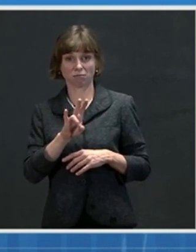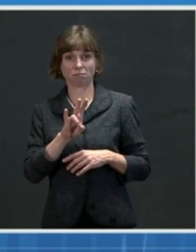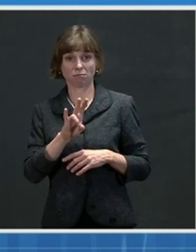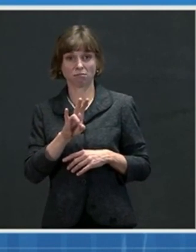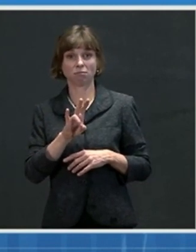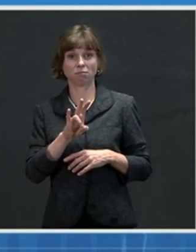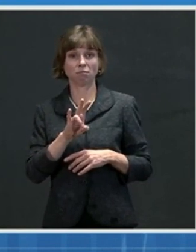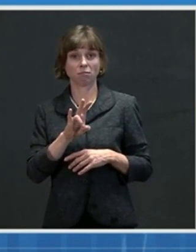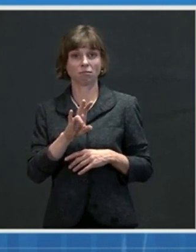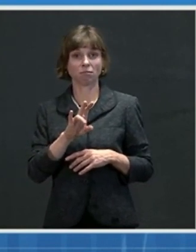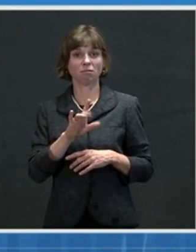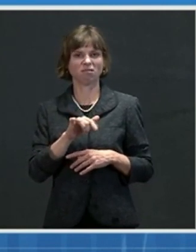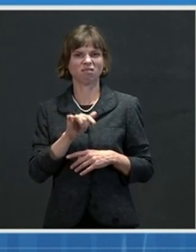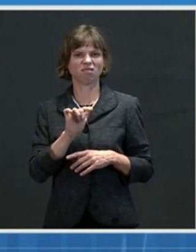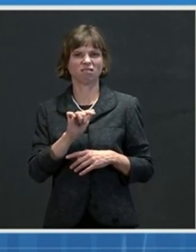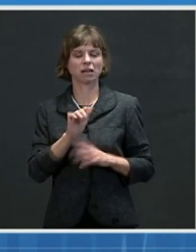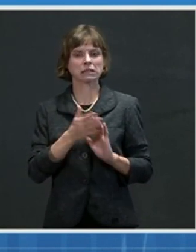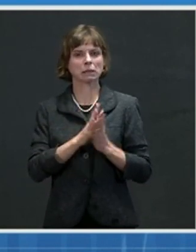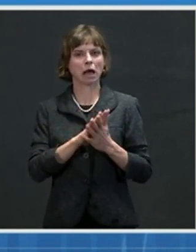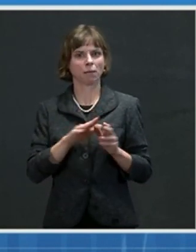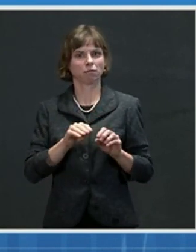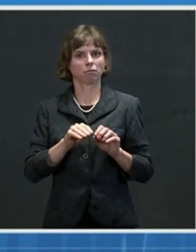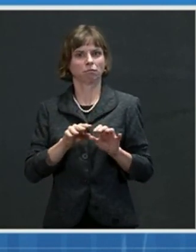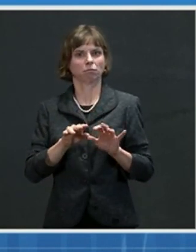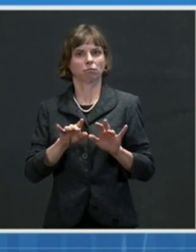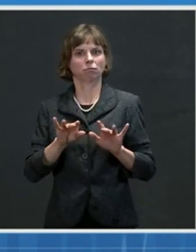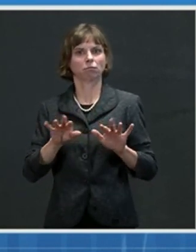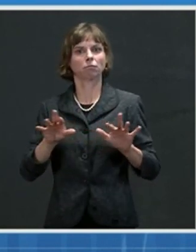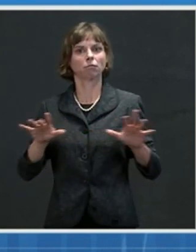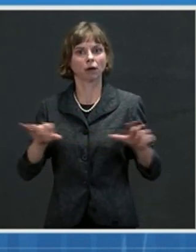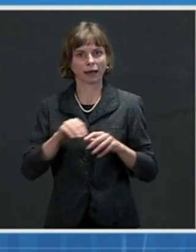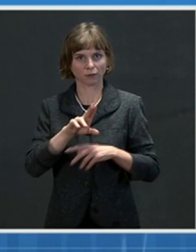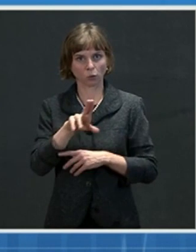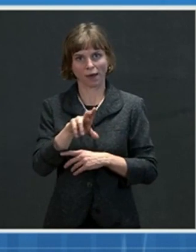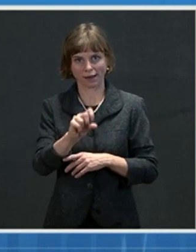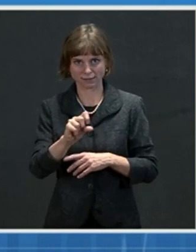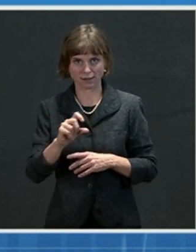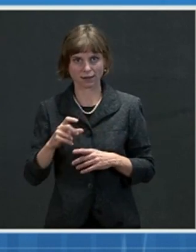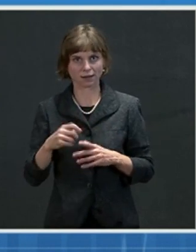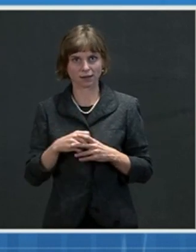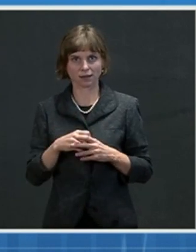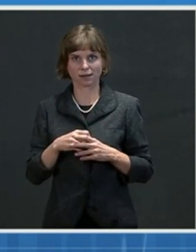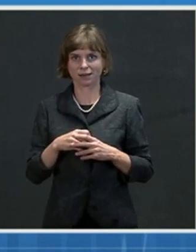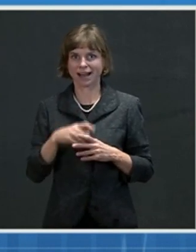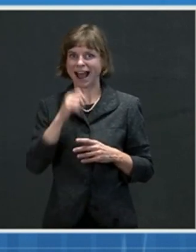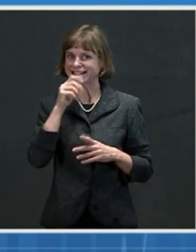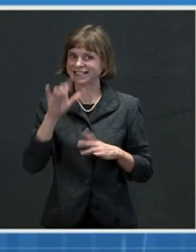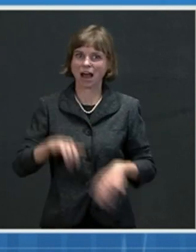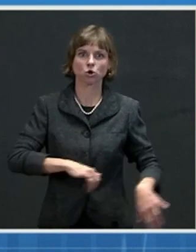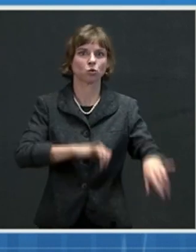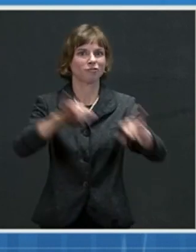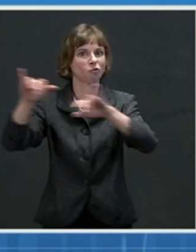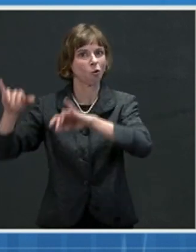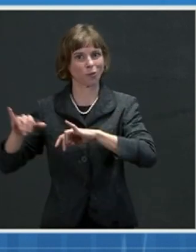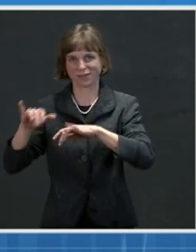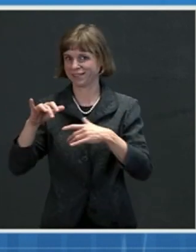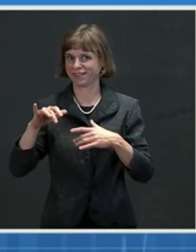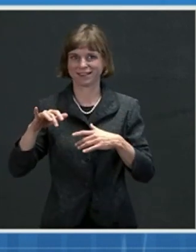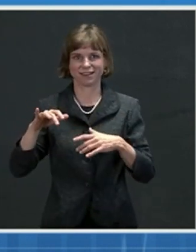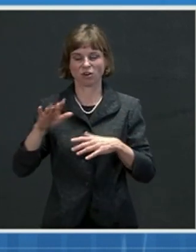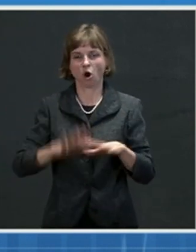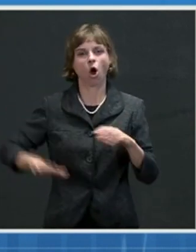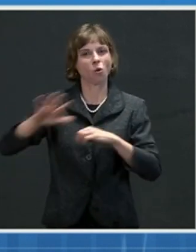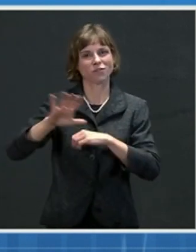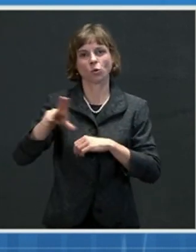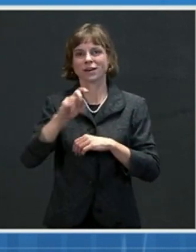know, becoming widespread in the United States. It varies. It isn't uniformly distributed throughout the United States.